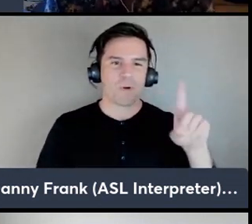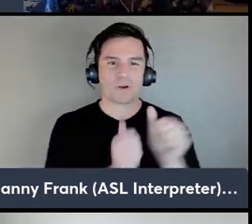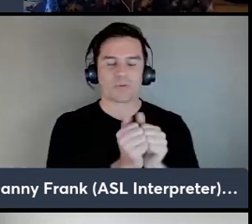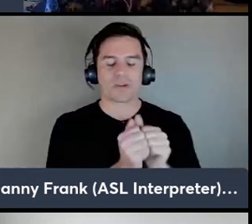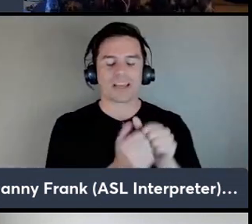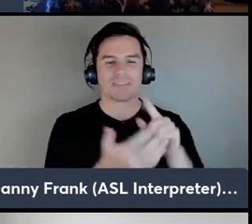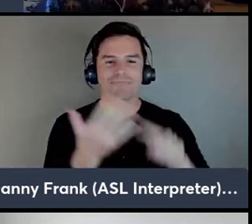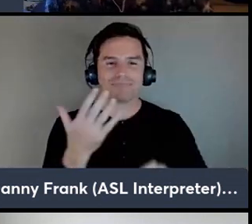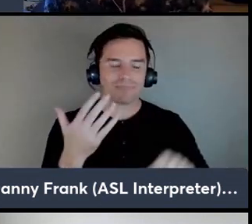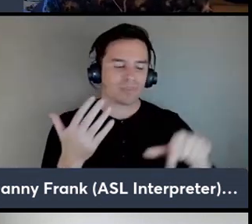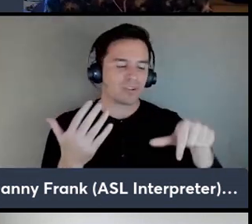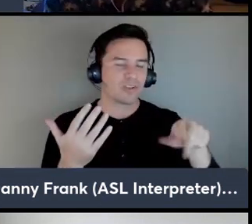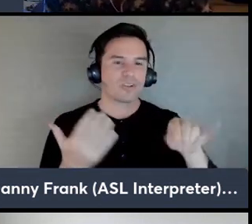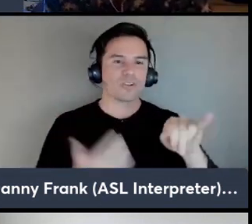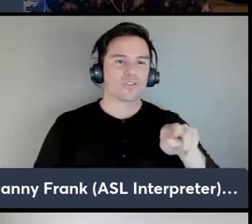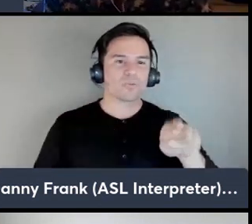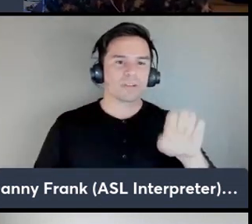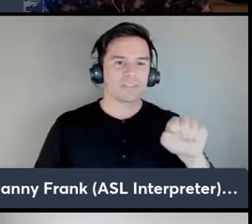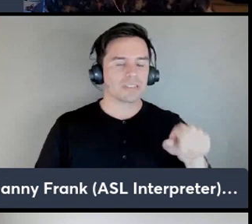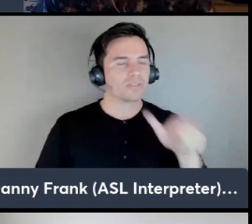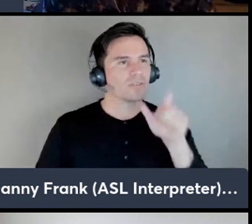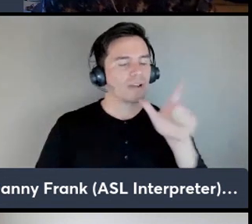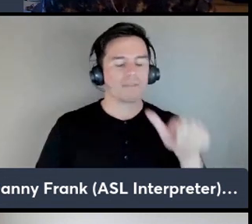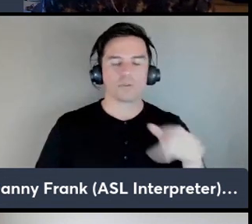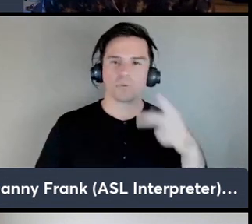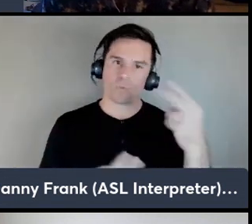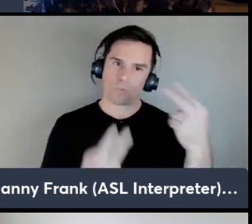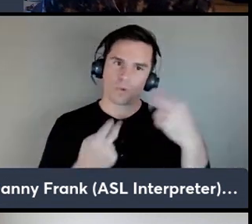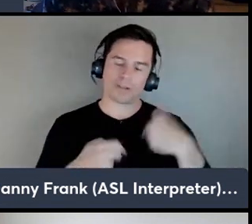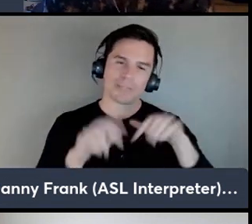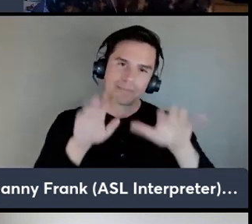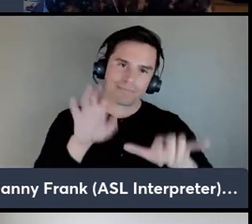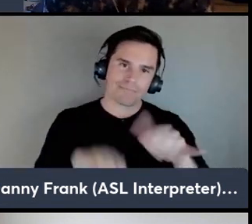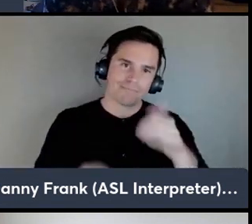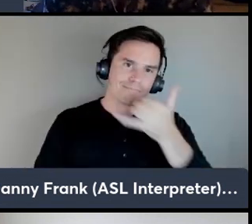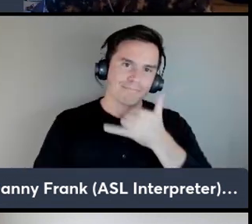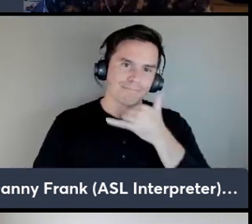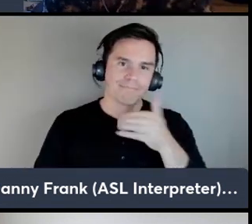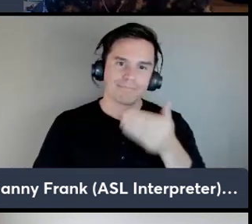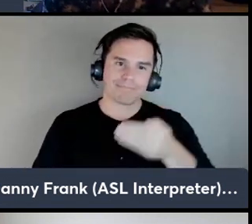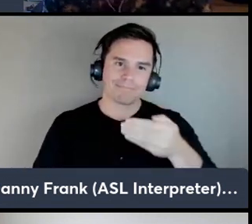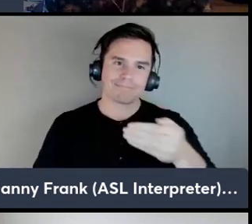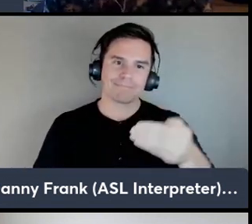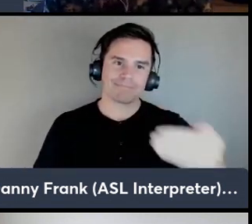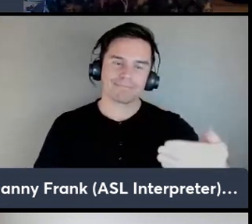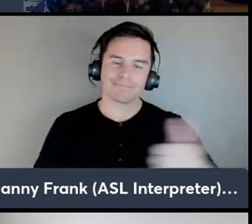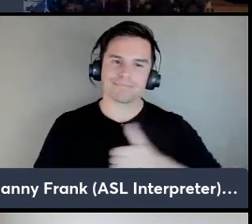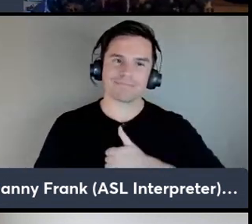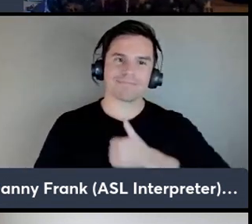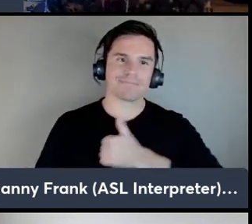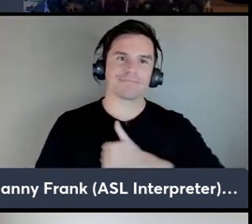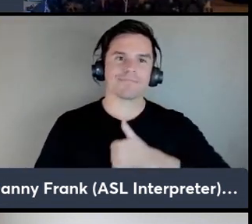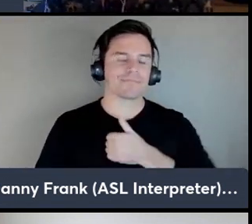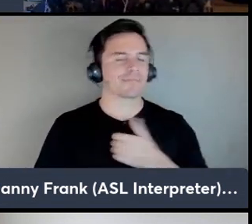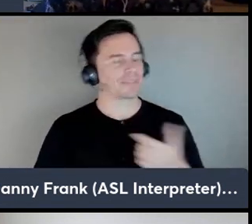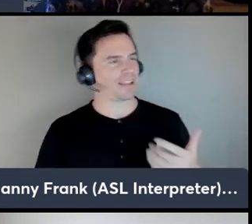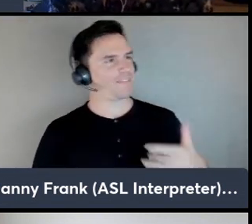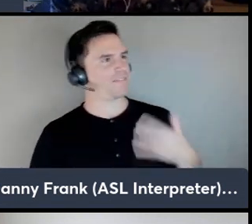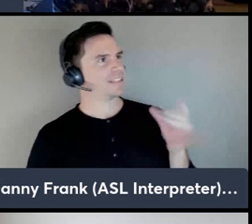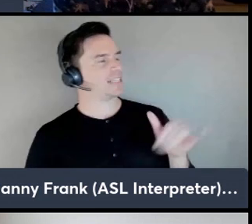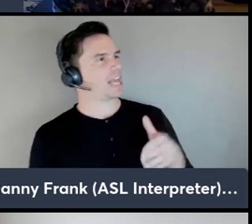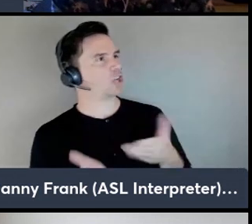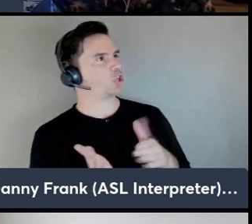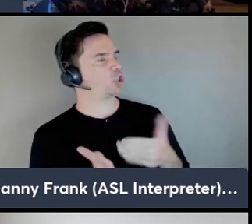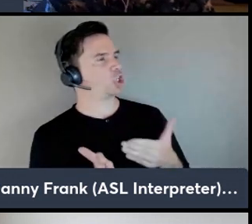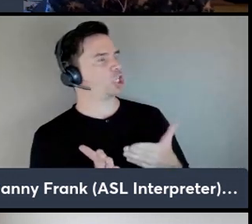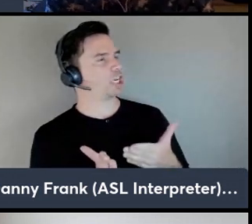me painstakingly make typos. So here, cooking show. Yeah, it is a bit of a cooking show, but not really cooking.